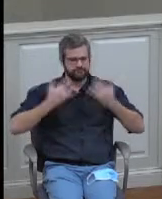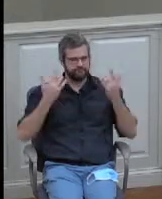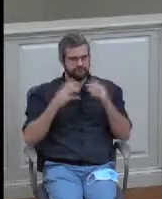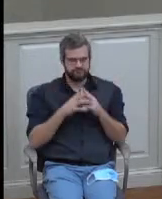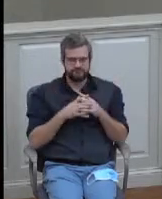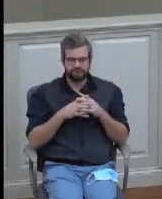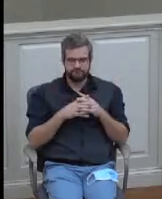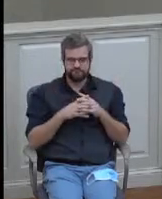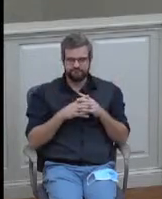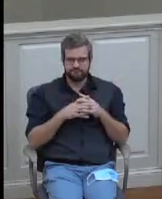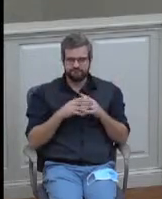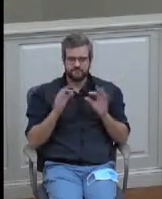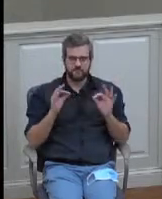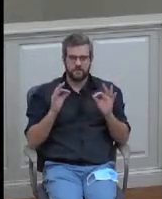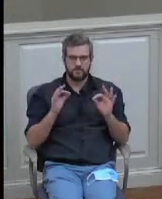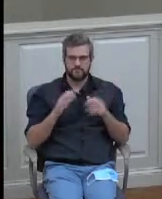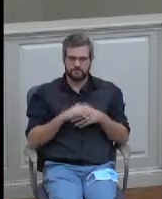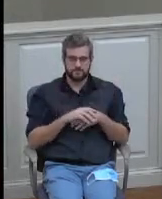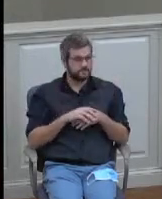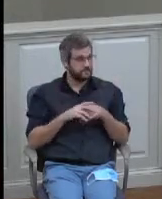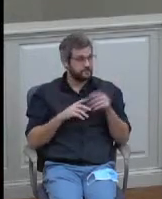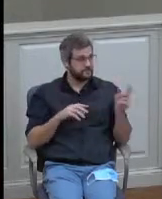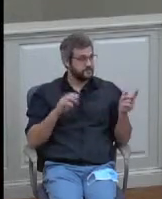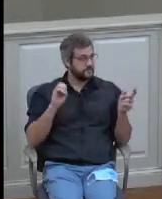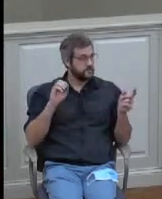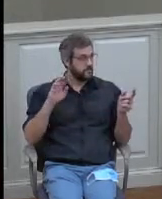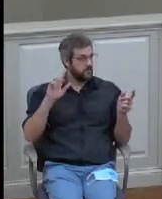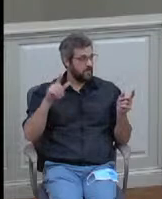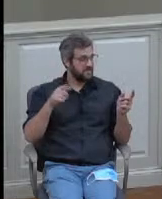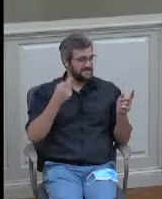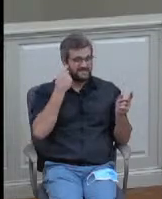So Great. glad to be here. Marshall got a chance to